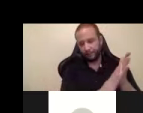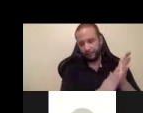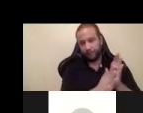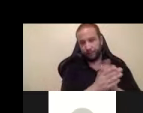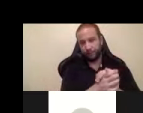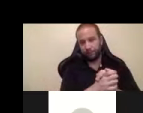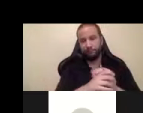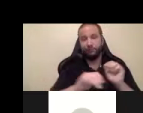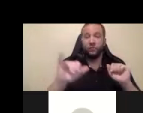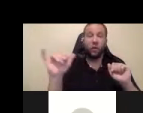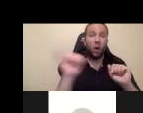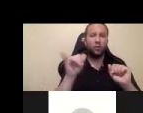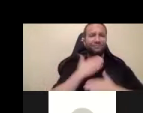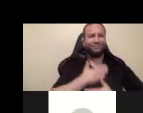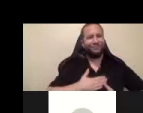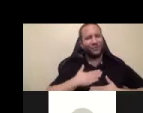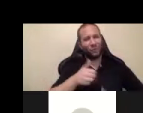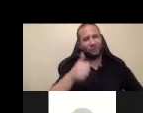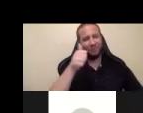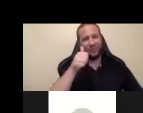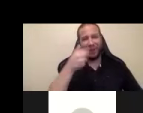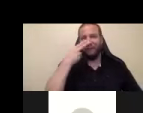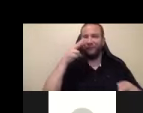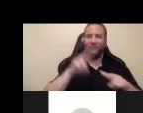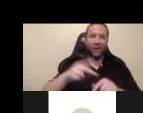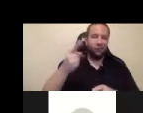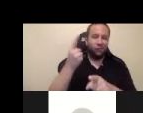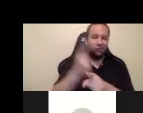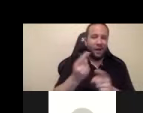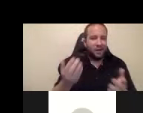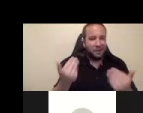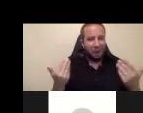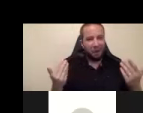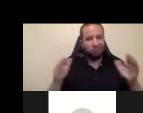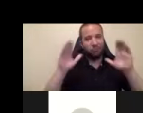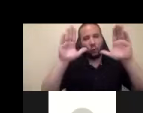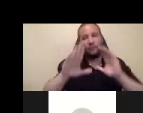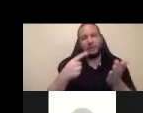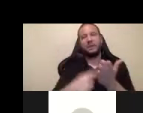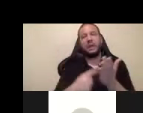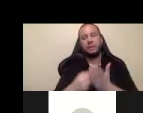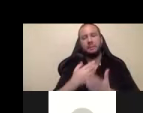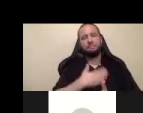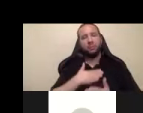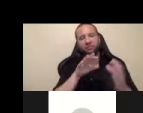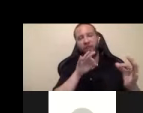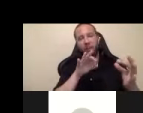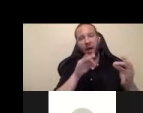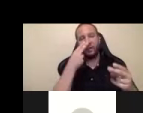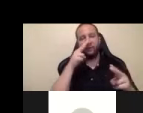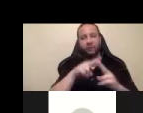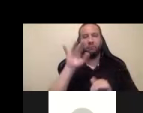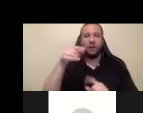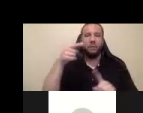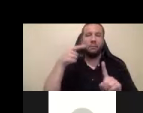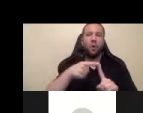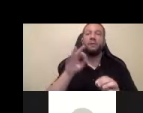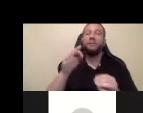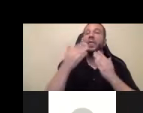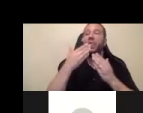fun. That's what we're really here for. We want to have a great discussion, get feedback, and have some fun together. So thank you. Back to you,